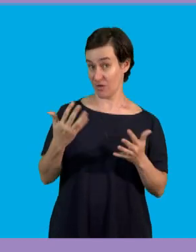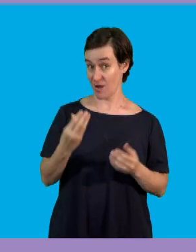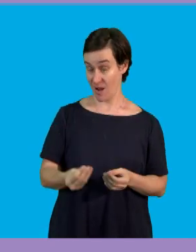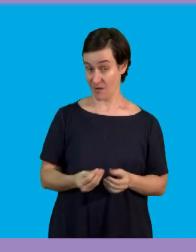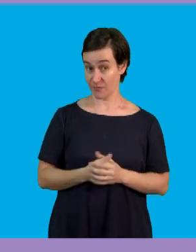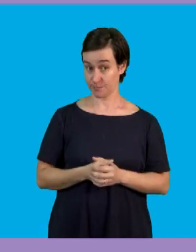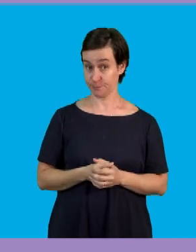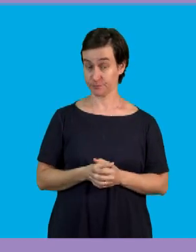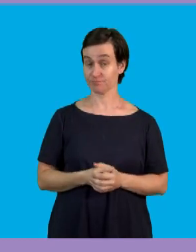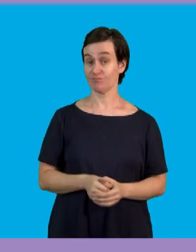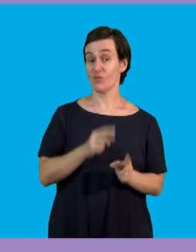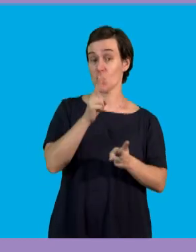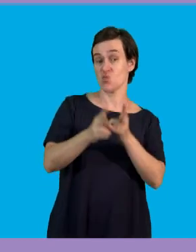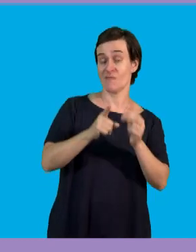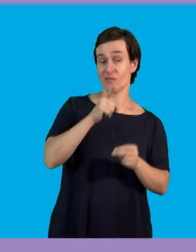you have